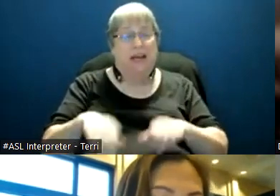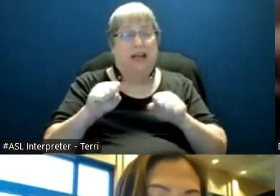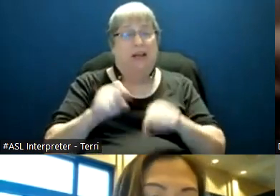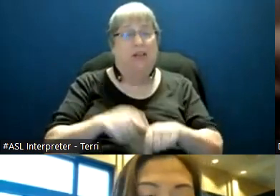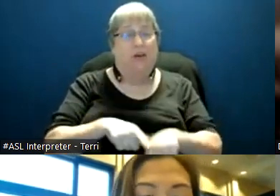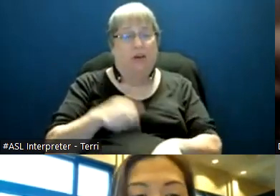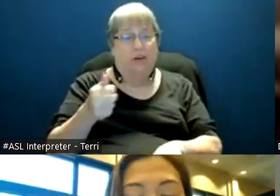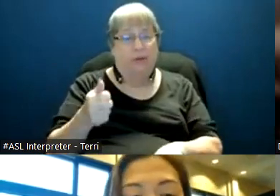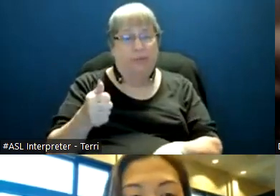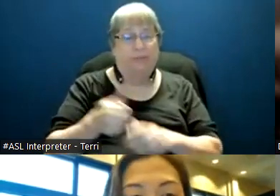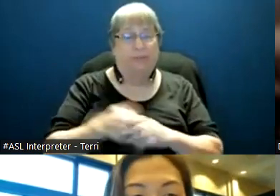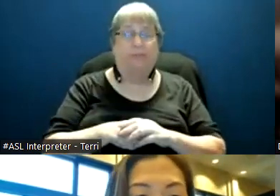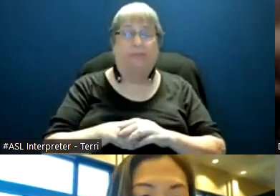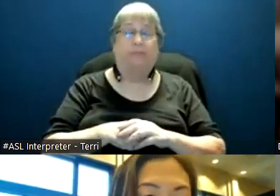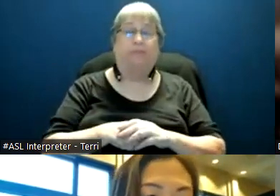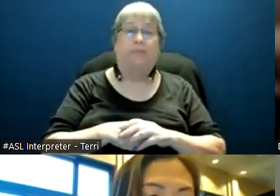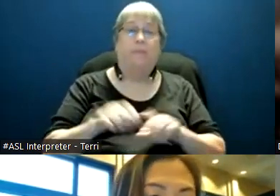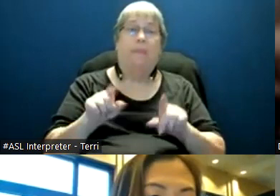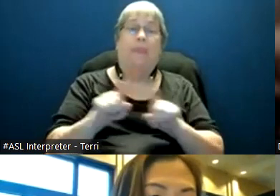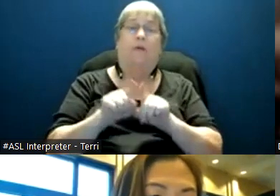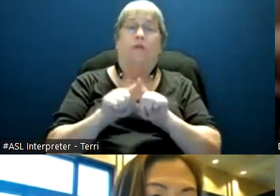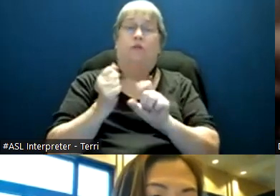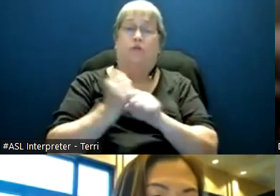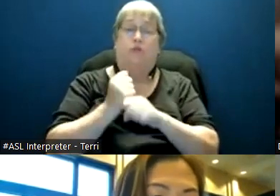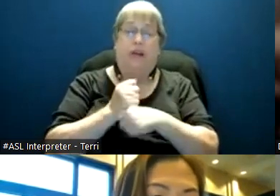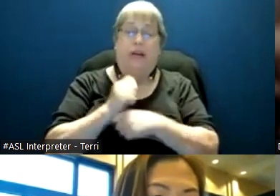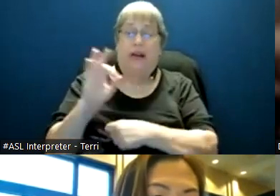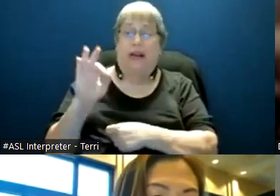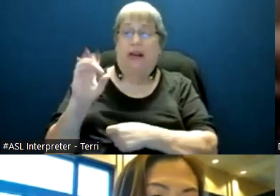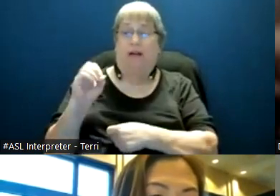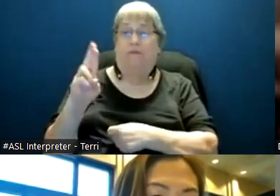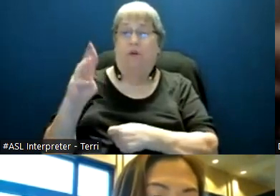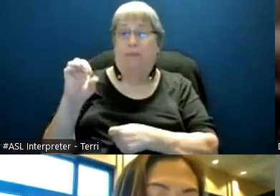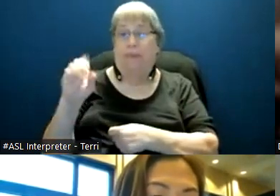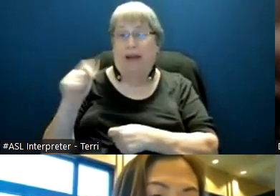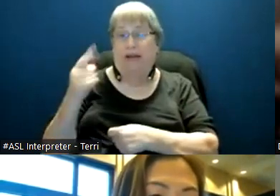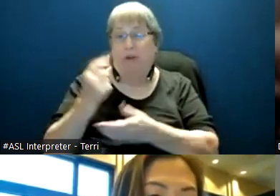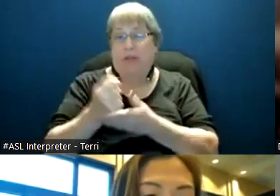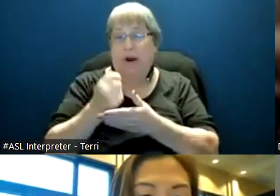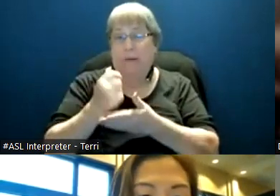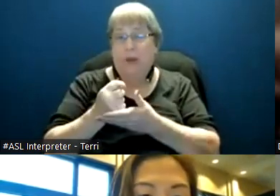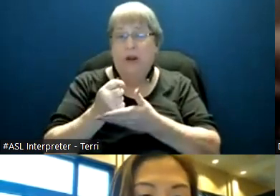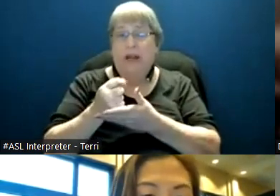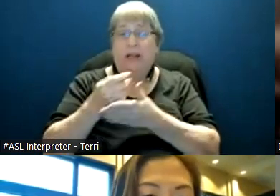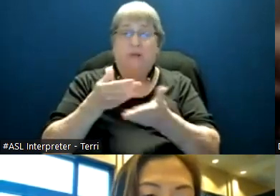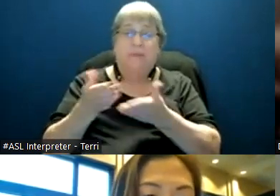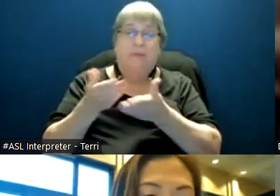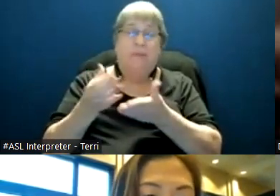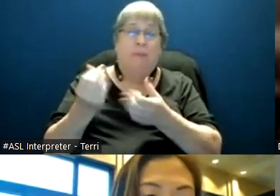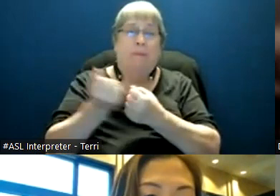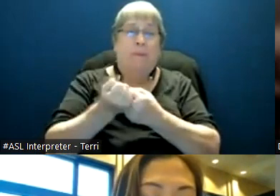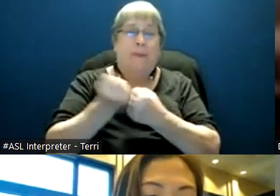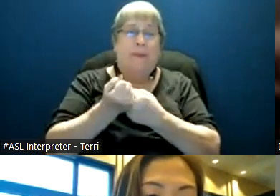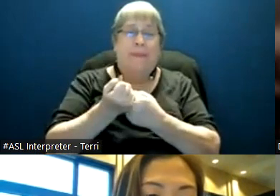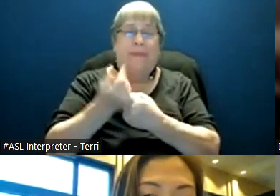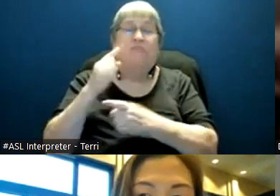We also recommended creating formats for therapeutic services or supports that are culturally appropriate. For cultural